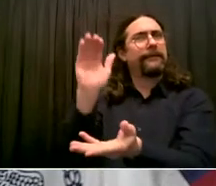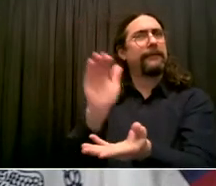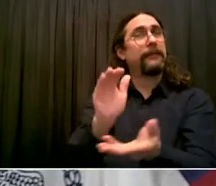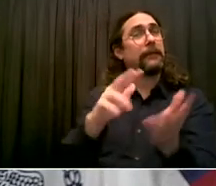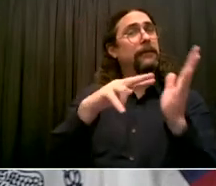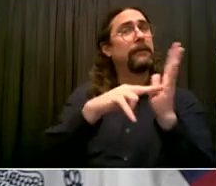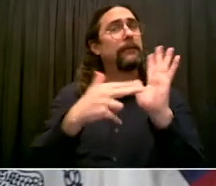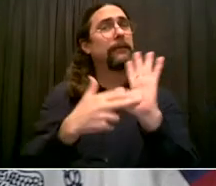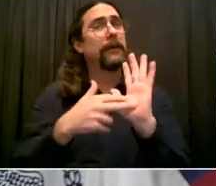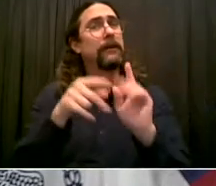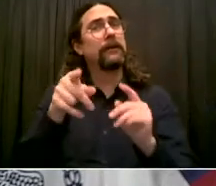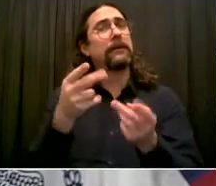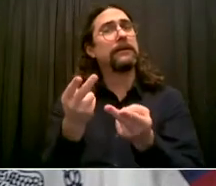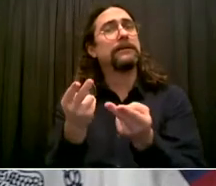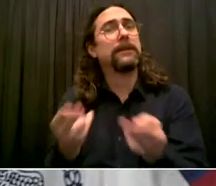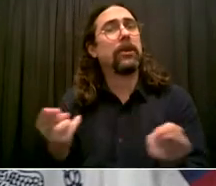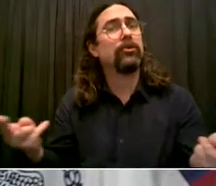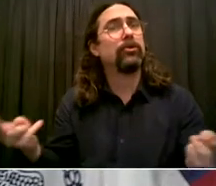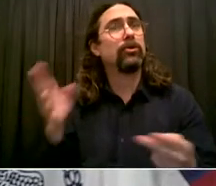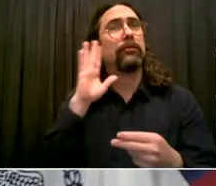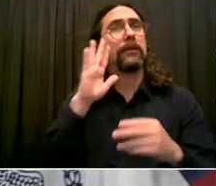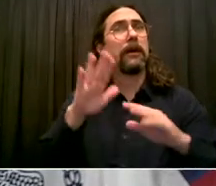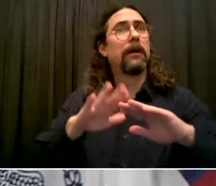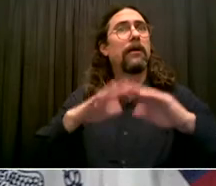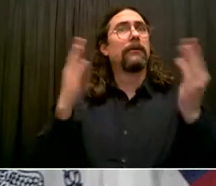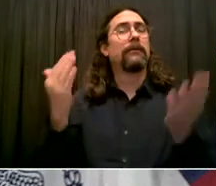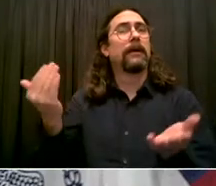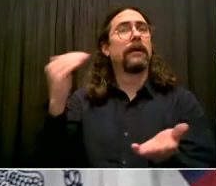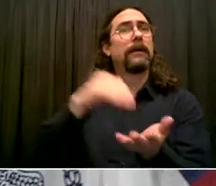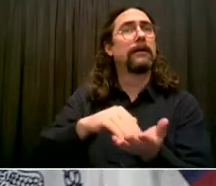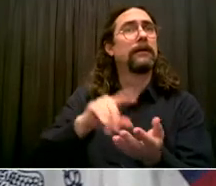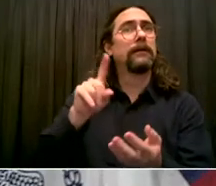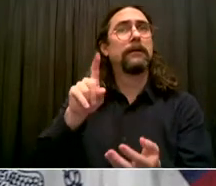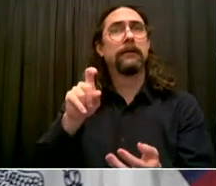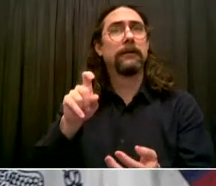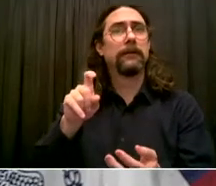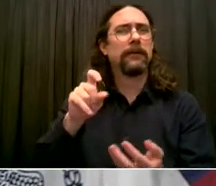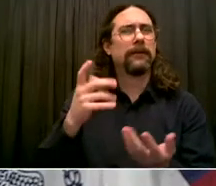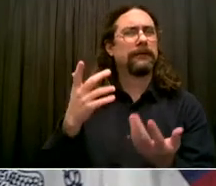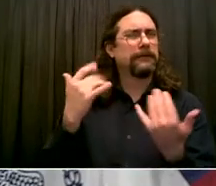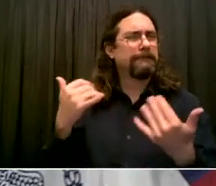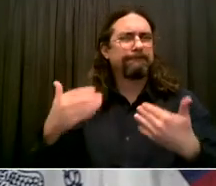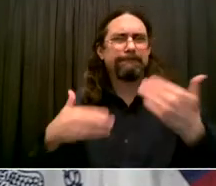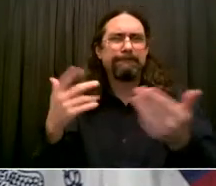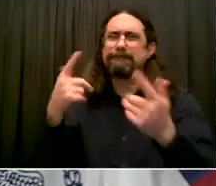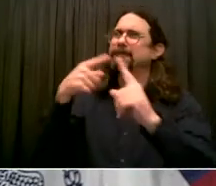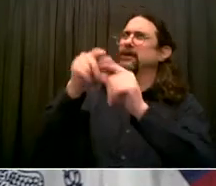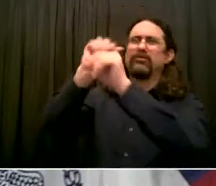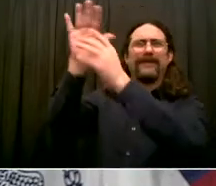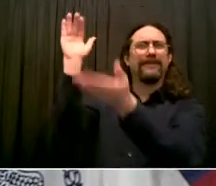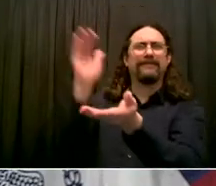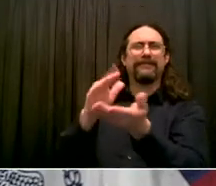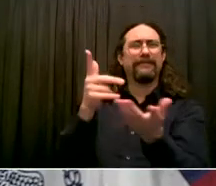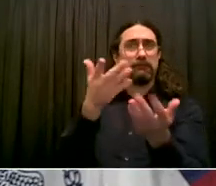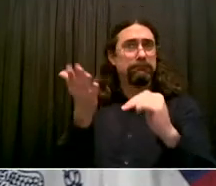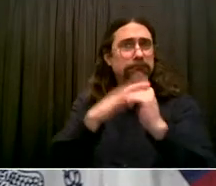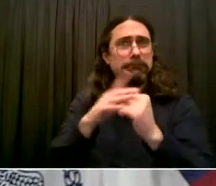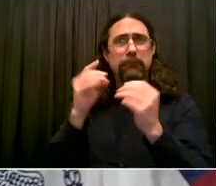desperately need? It's such an important question, Marcia. Thank you. We absolutely are planning